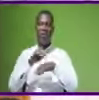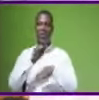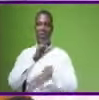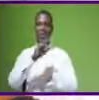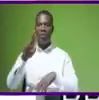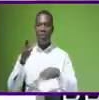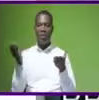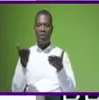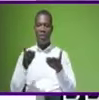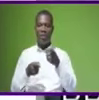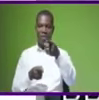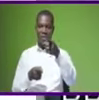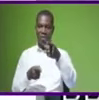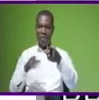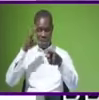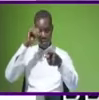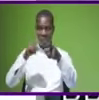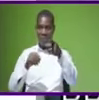memoirs.